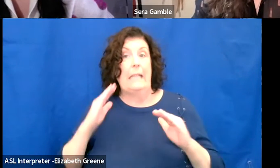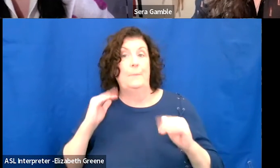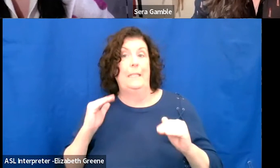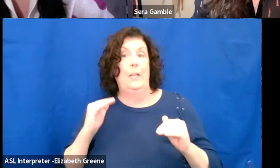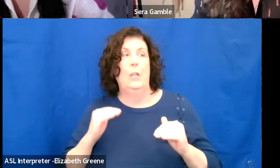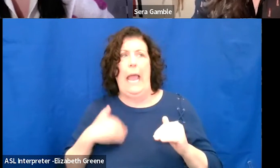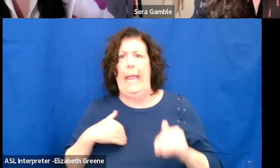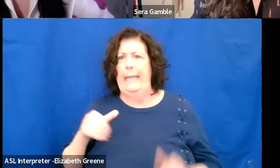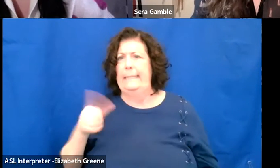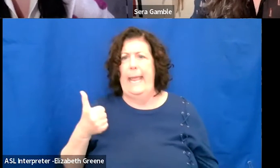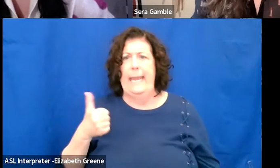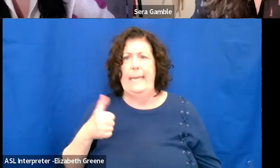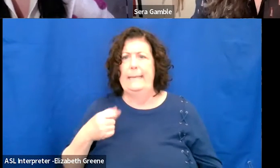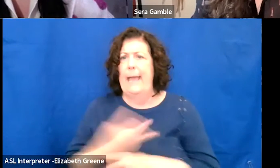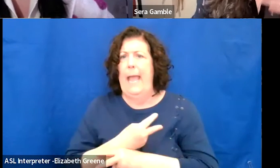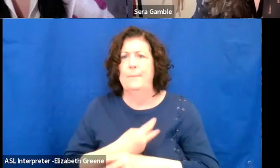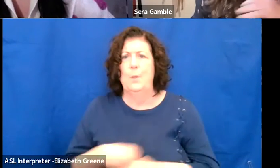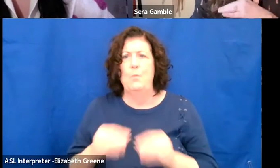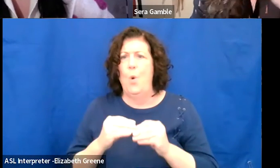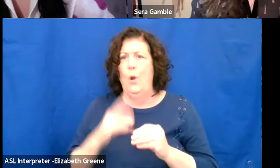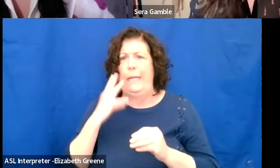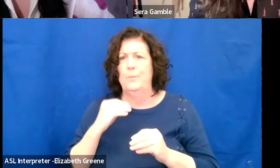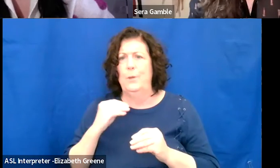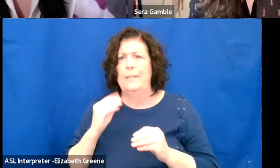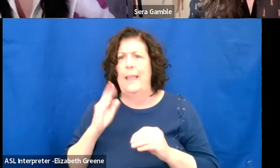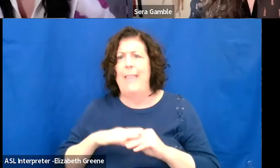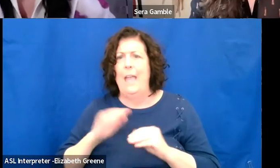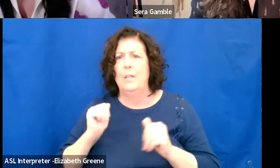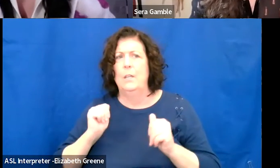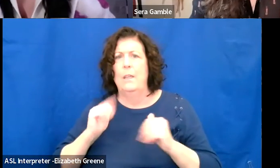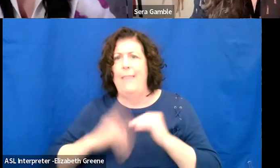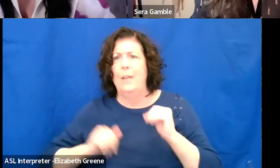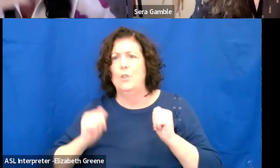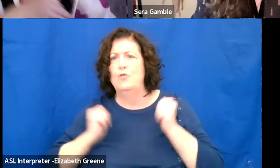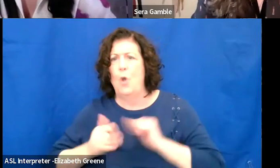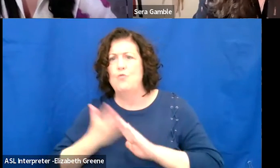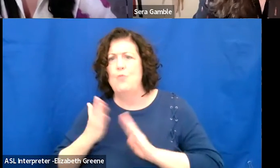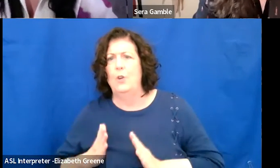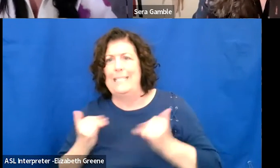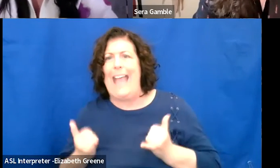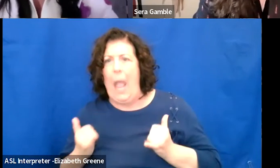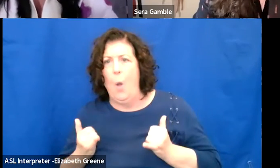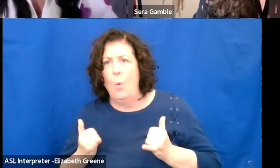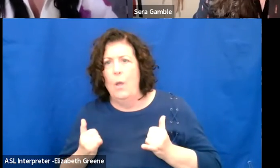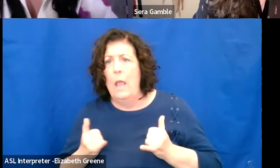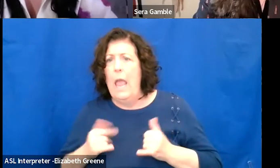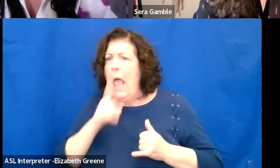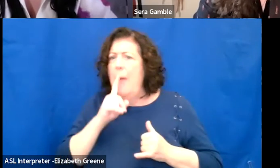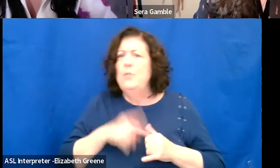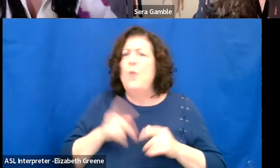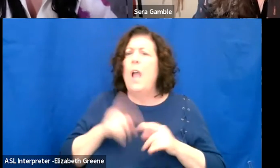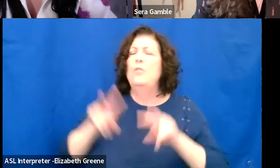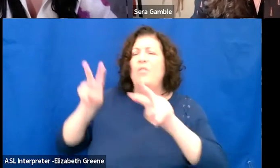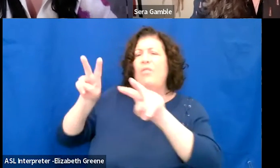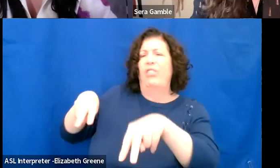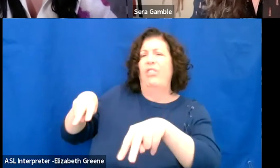than many showrunners have now. And I'm not saying that to disparage anyone. I'm saying that to really empathize. I had done 60